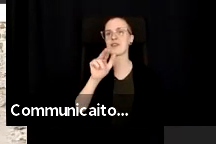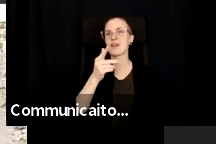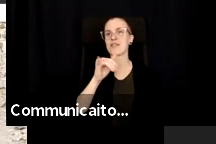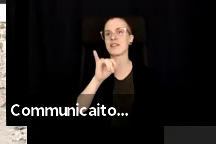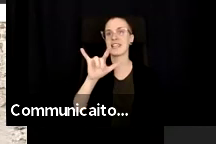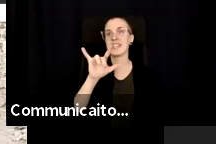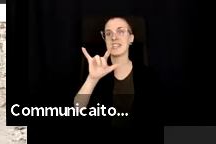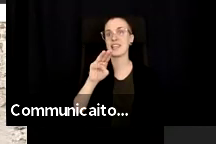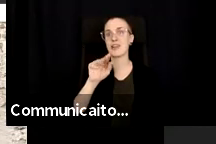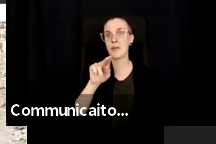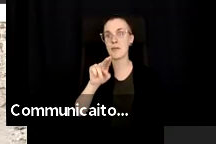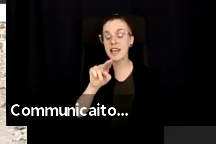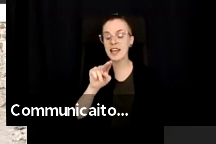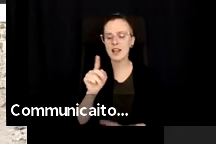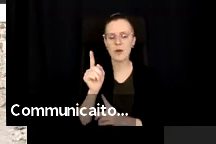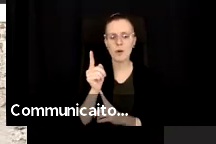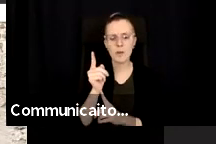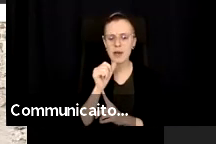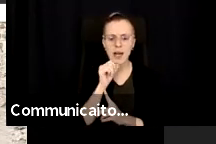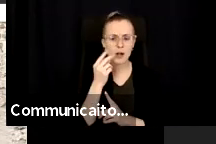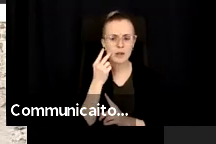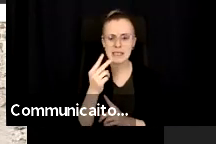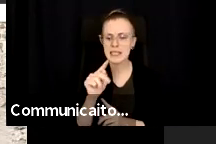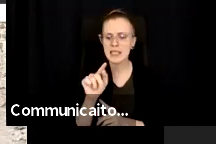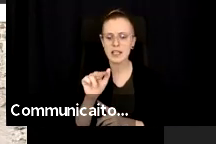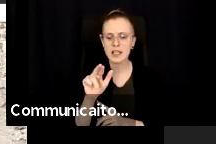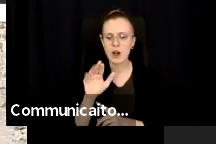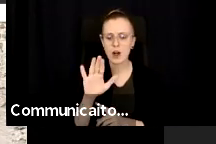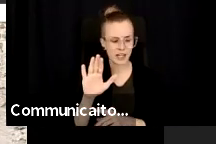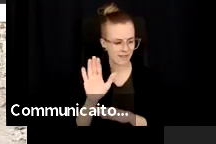One moment, Ron. I don't see Tar's video on. One second.